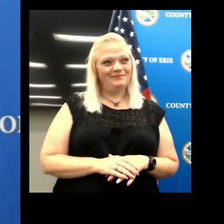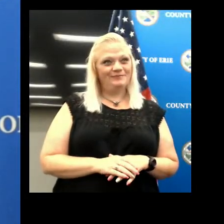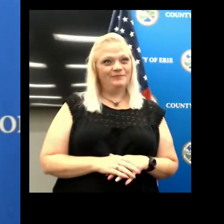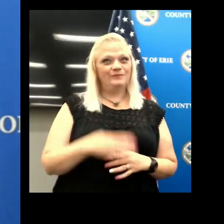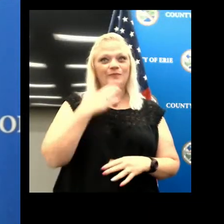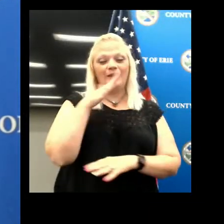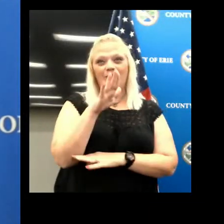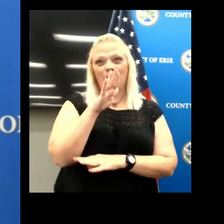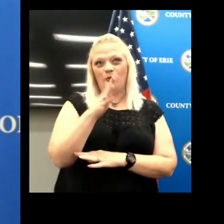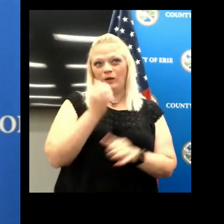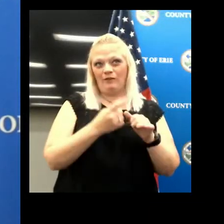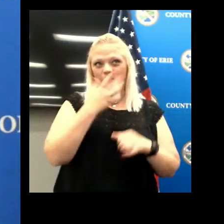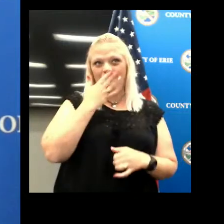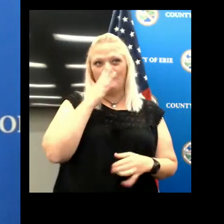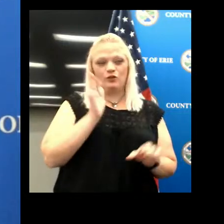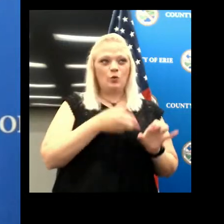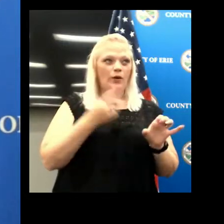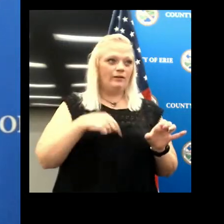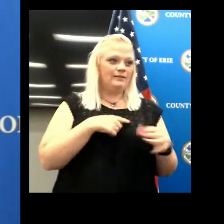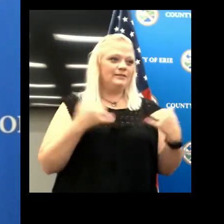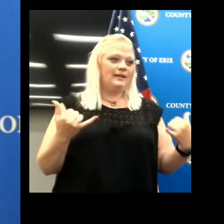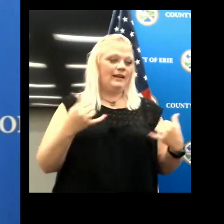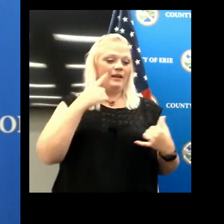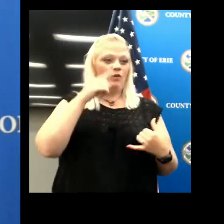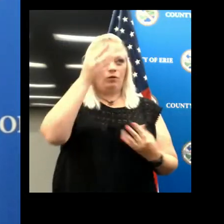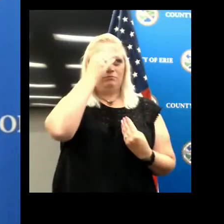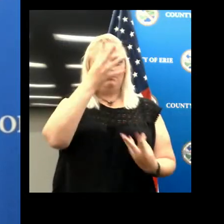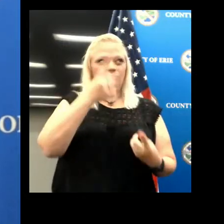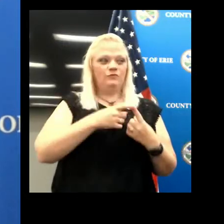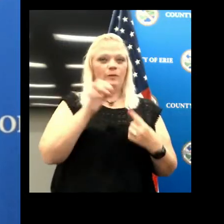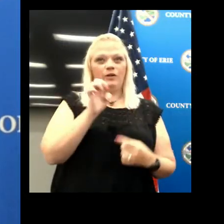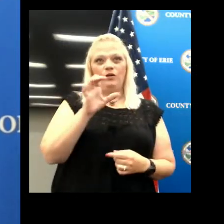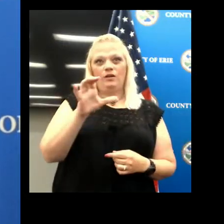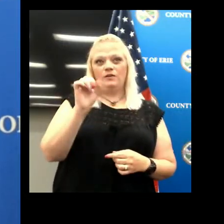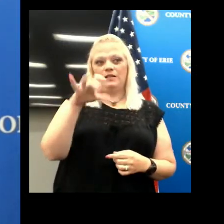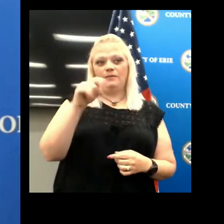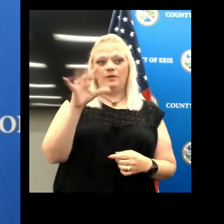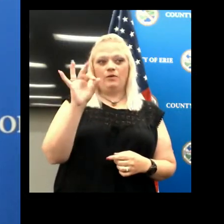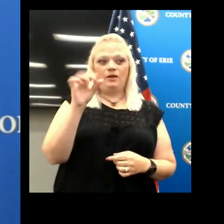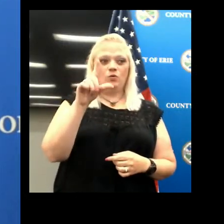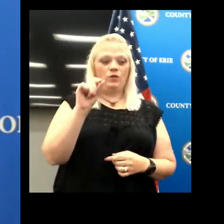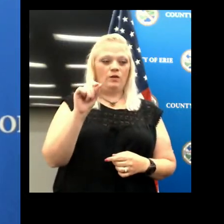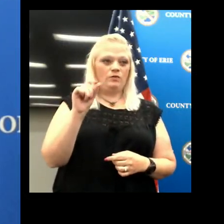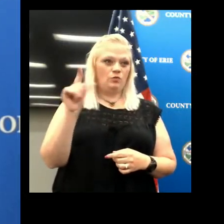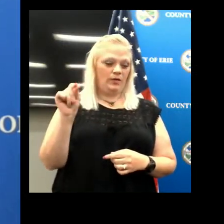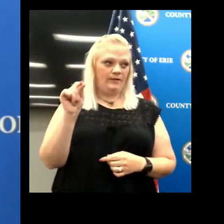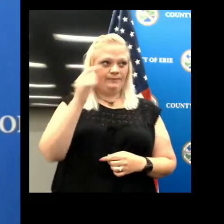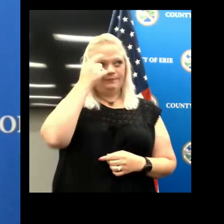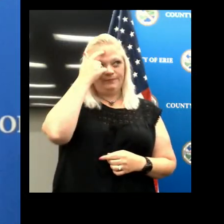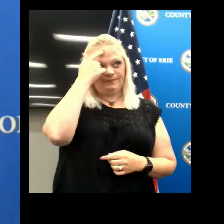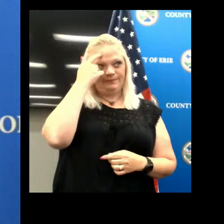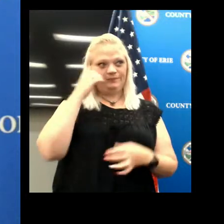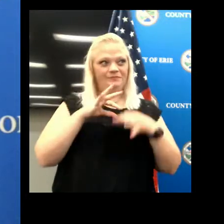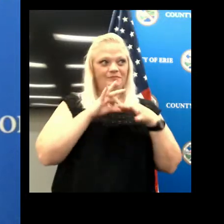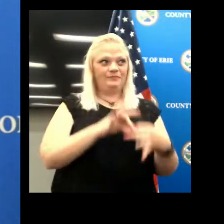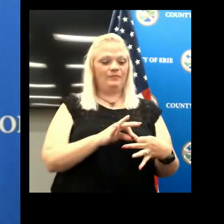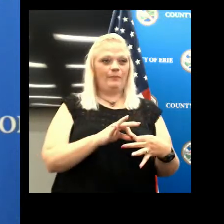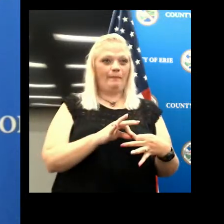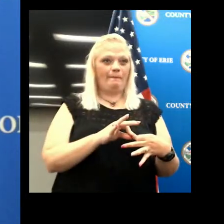Afternoon, everyone. Thank you for joining us here today for the update from Erie County on September 9, 2020 with regards